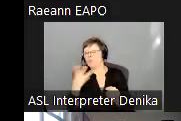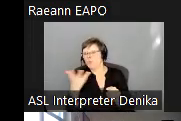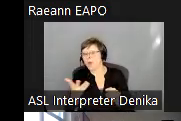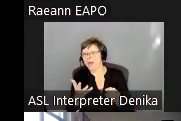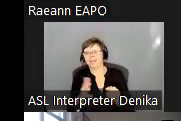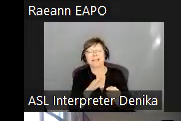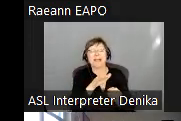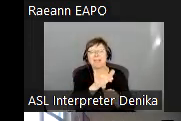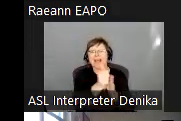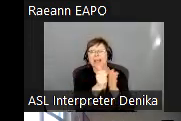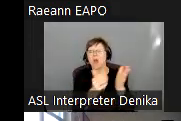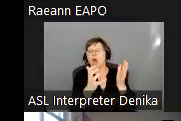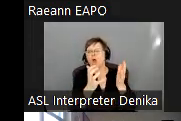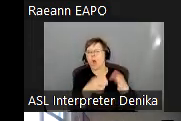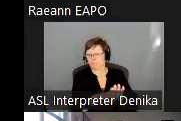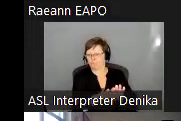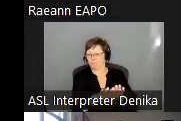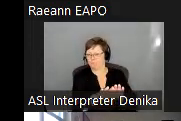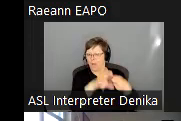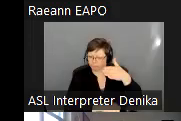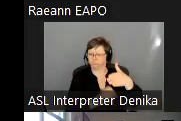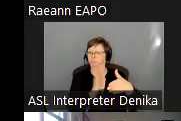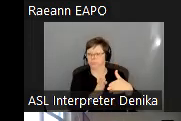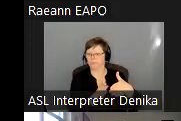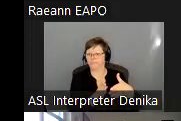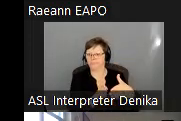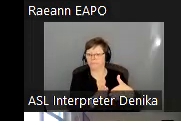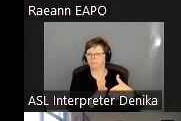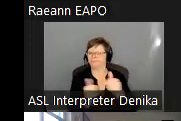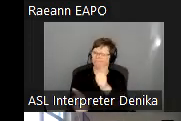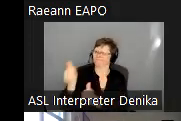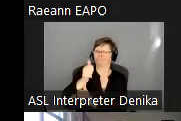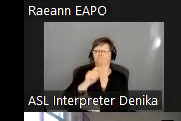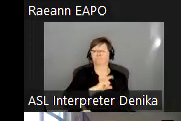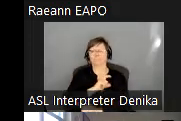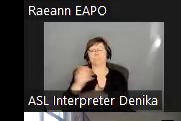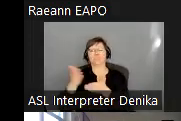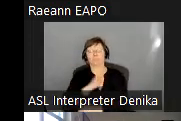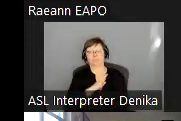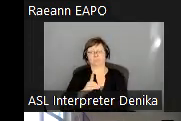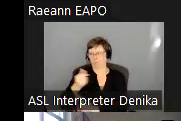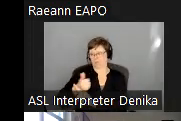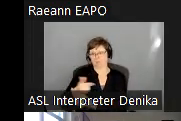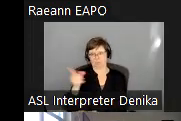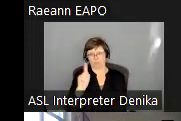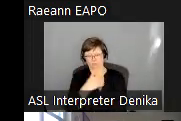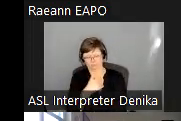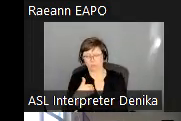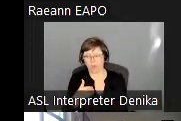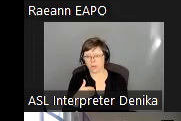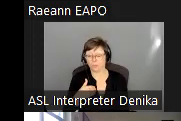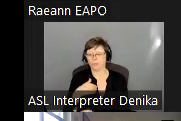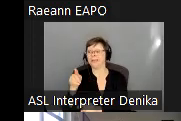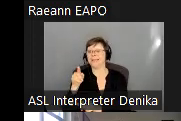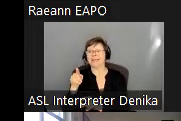those accounts. We actually had a head of the police services board in Toronto area have